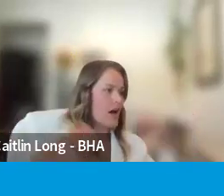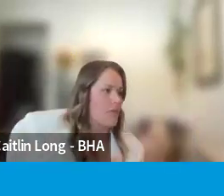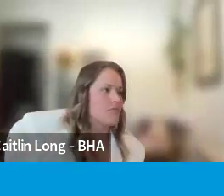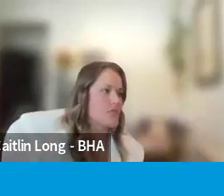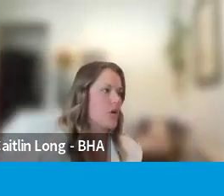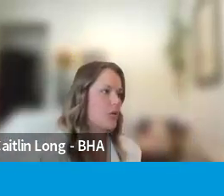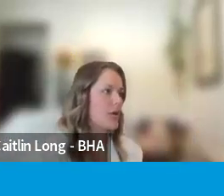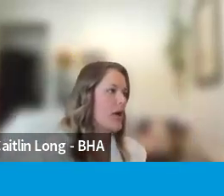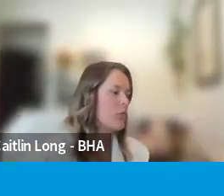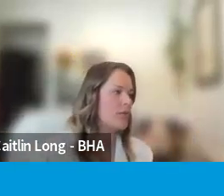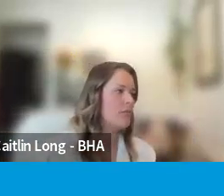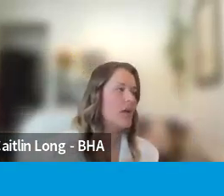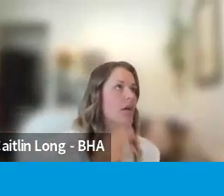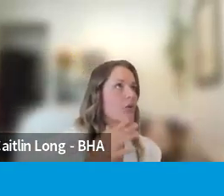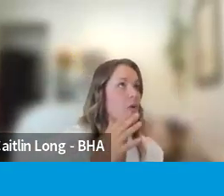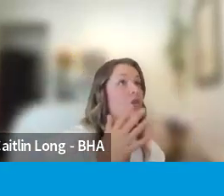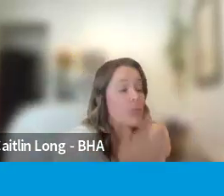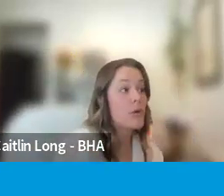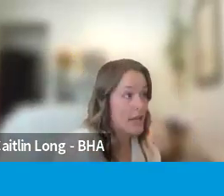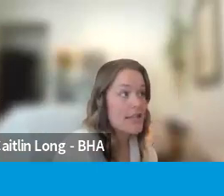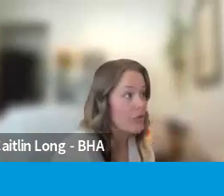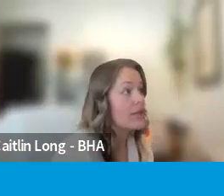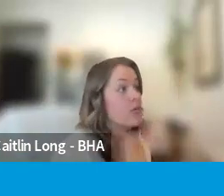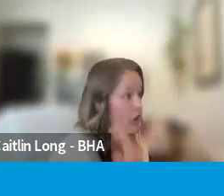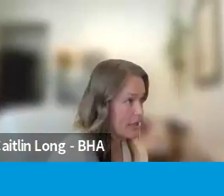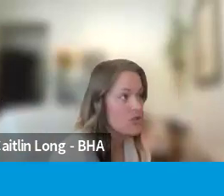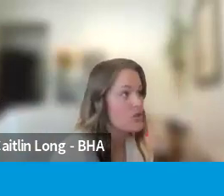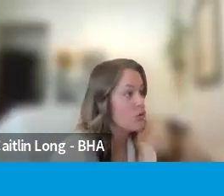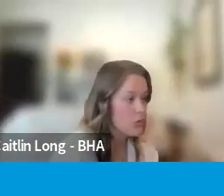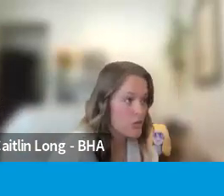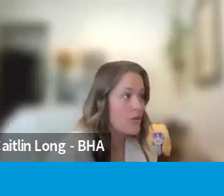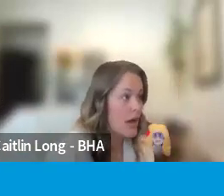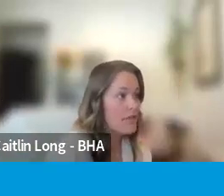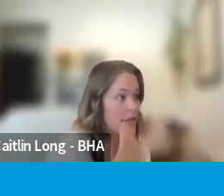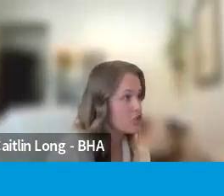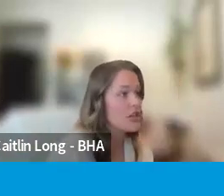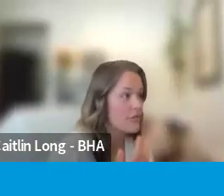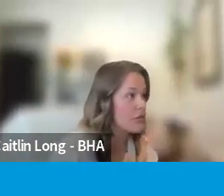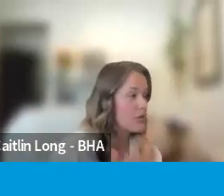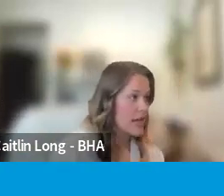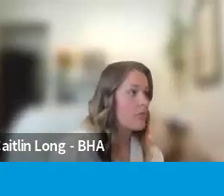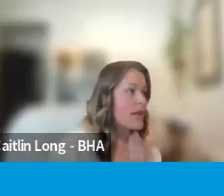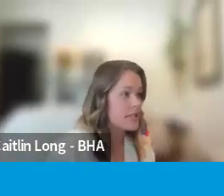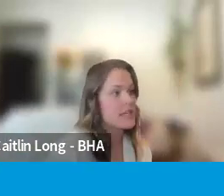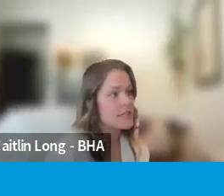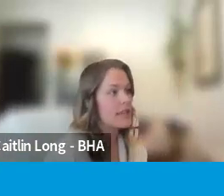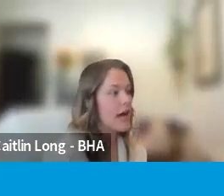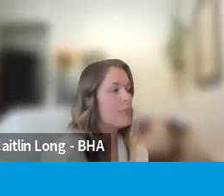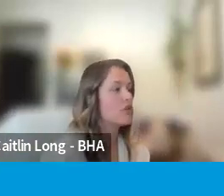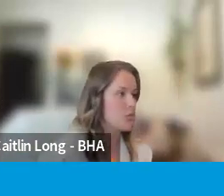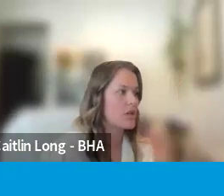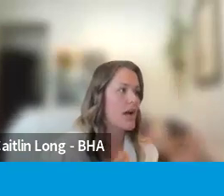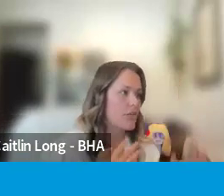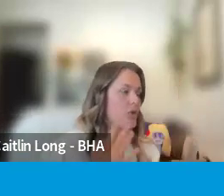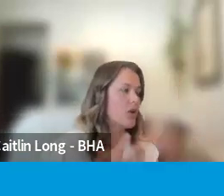statements. So it wouldn't, we can definitely look into the addition of the timelines and things like